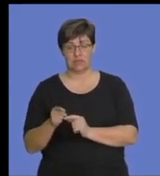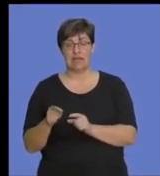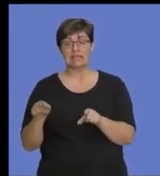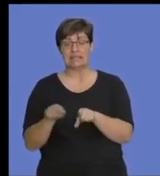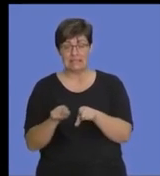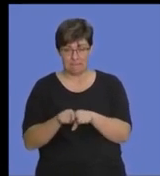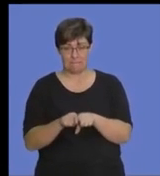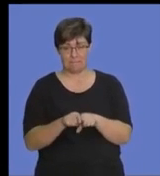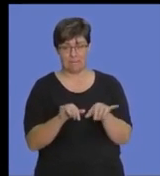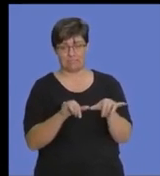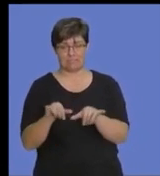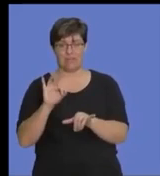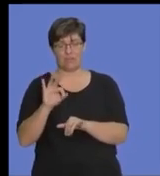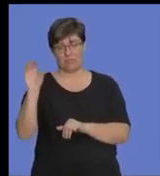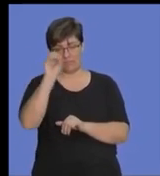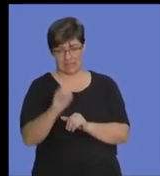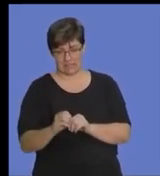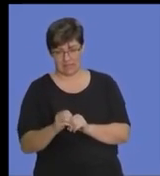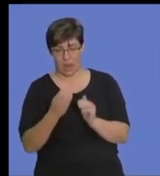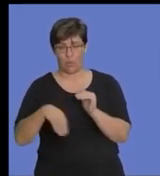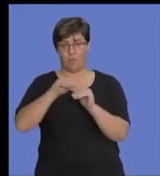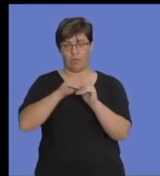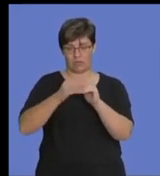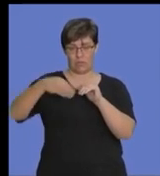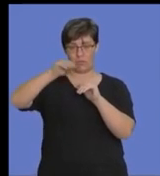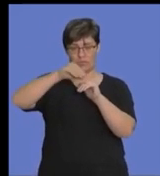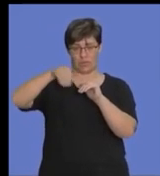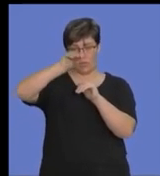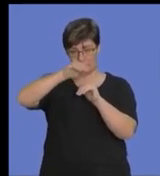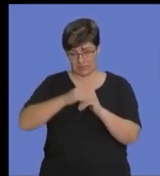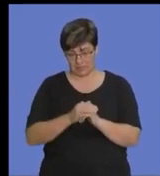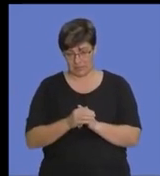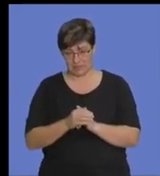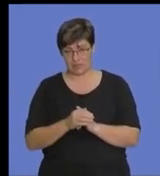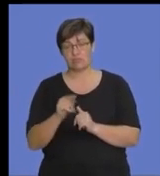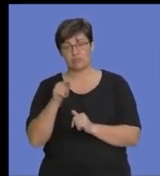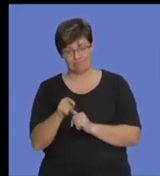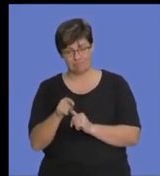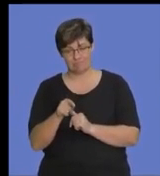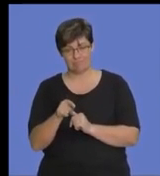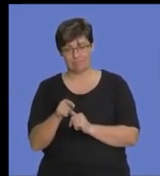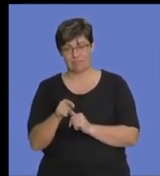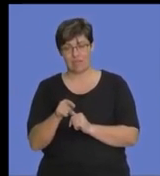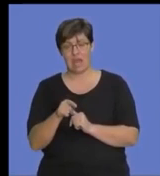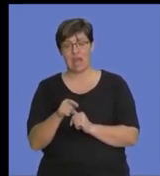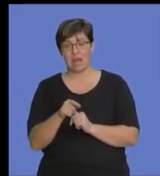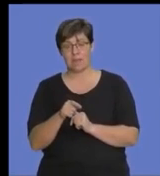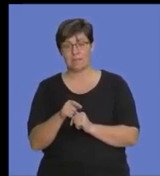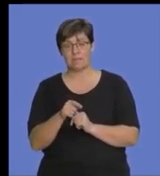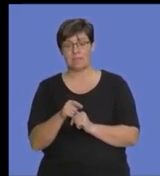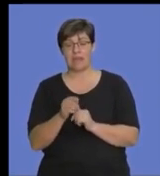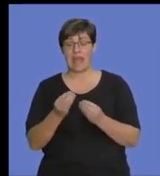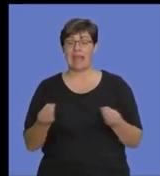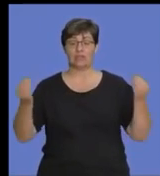but at the very same rate, which is the 3%, right, compounded a month. So in this instance, it means